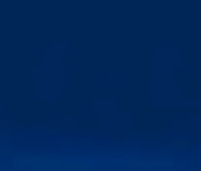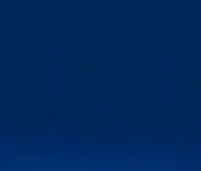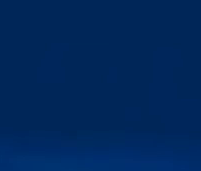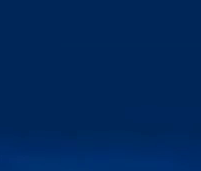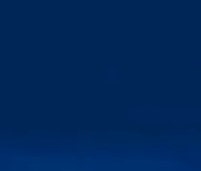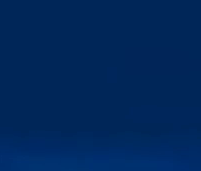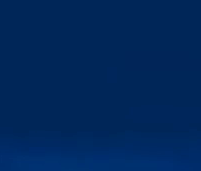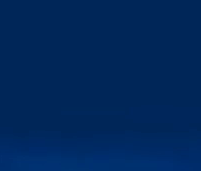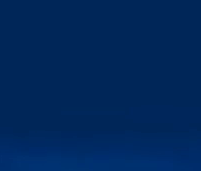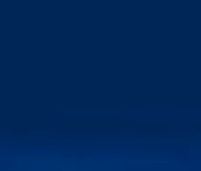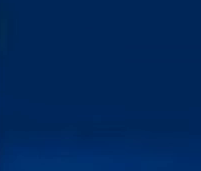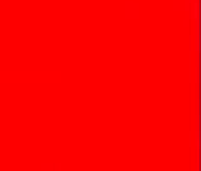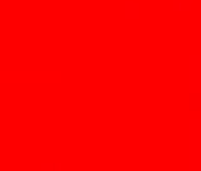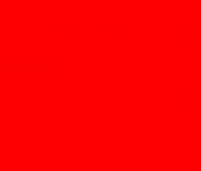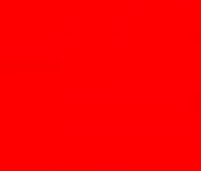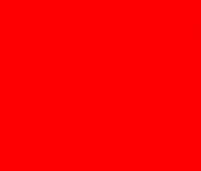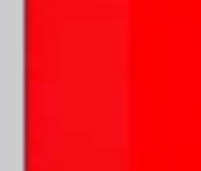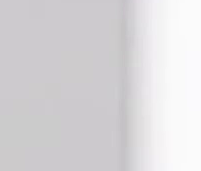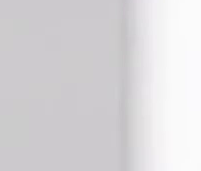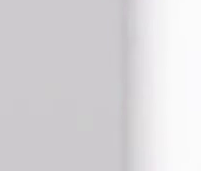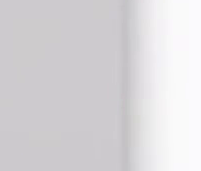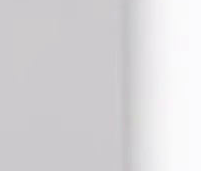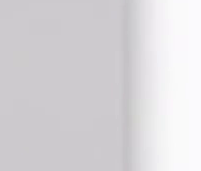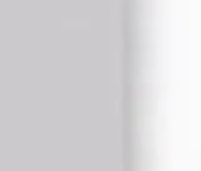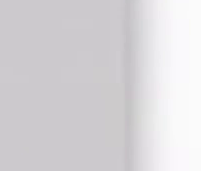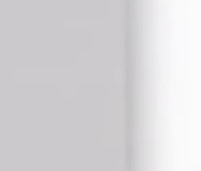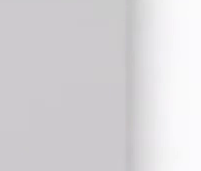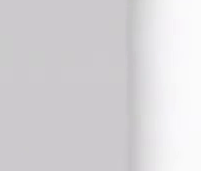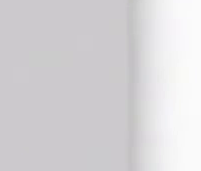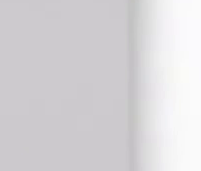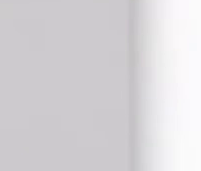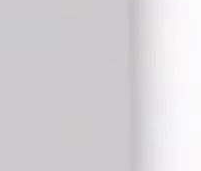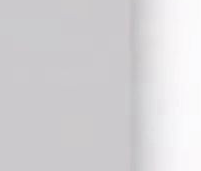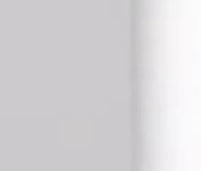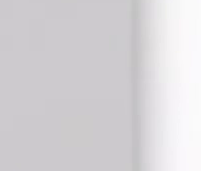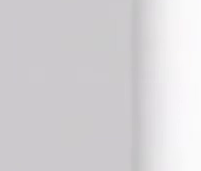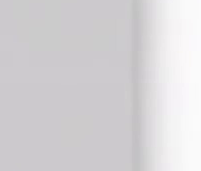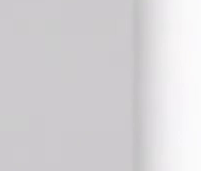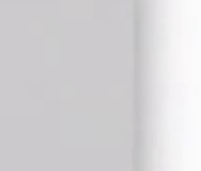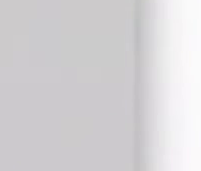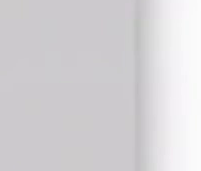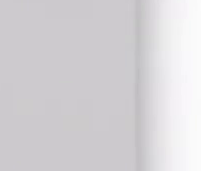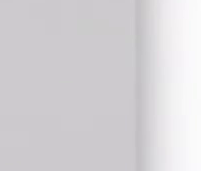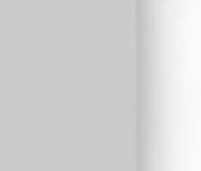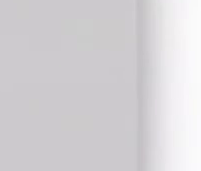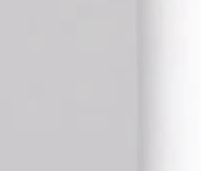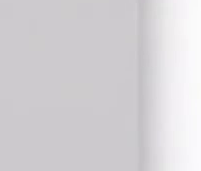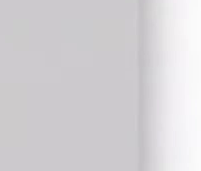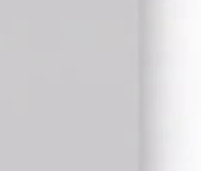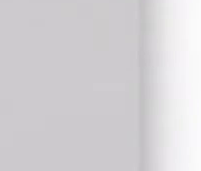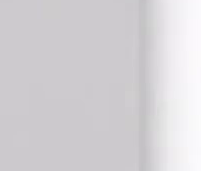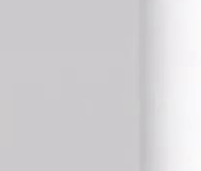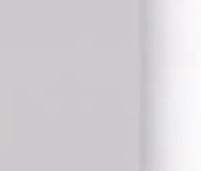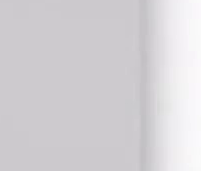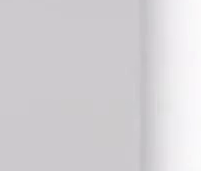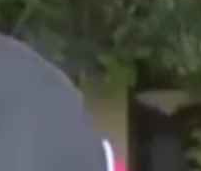and constituency industrial development centers, partly to boost local production through jua kali as an incentive to local